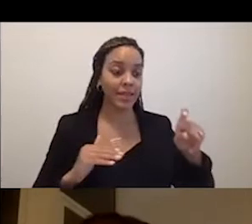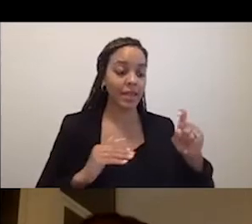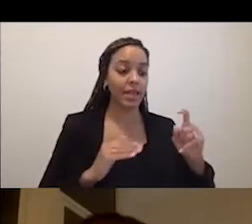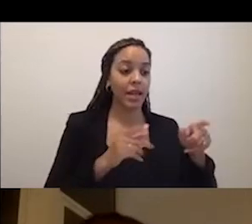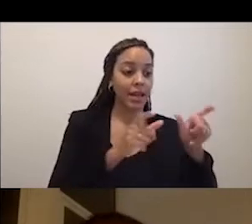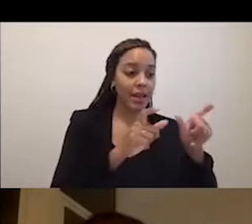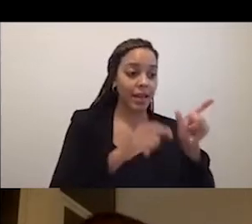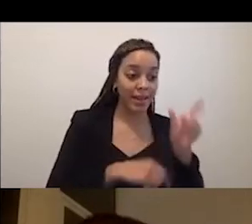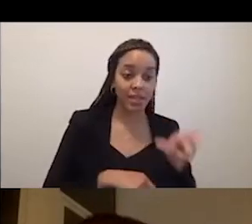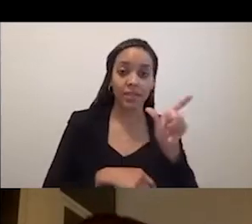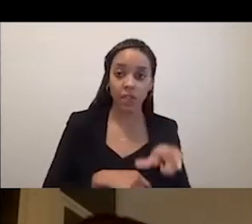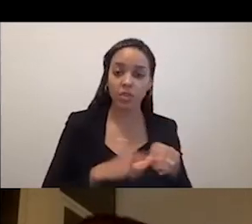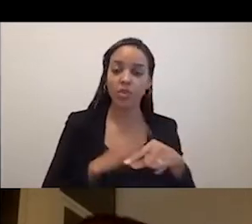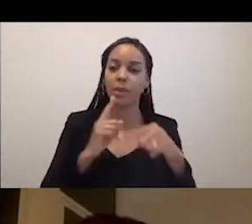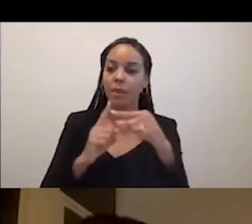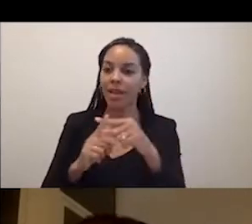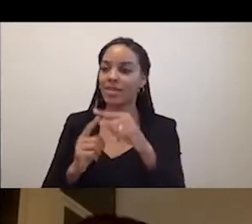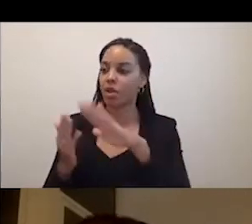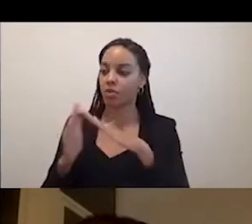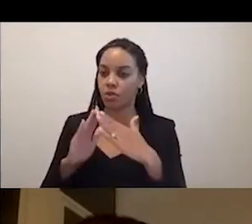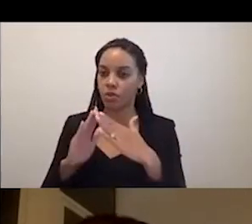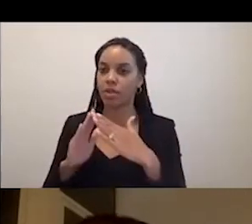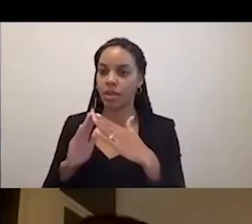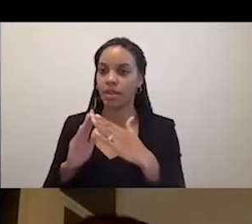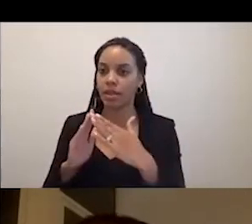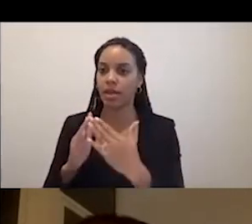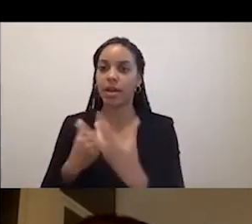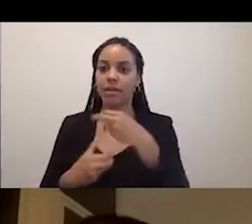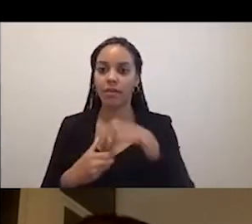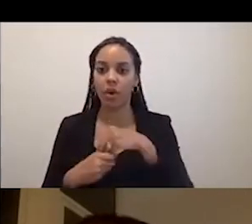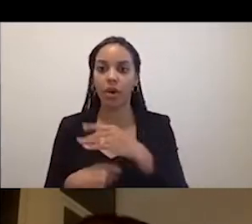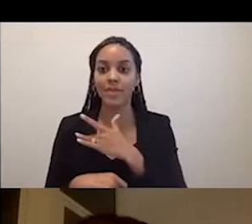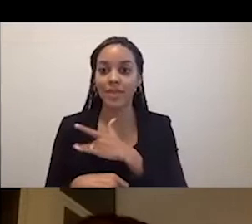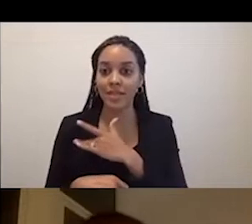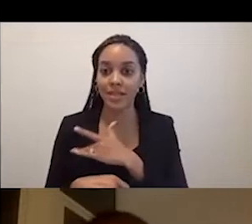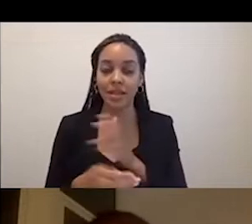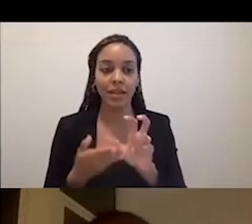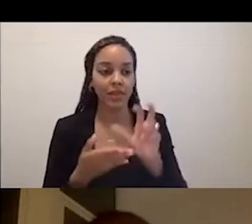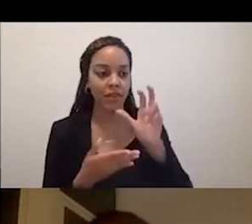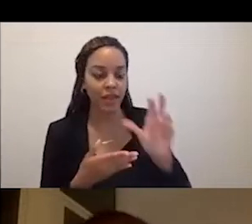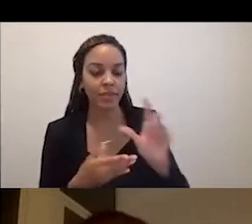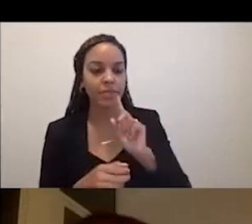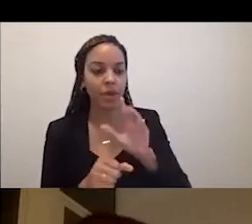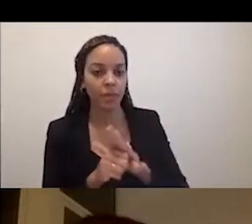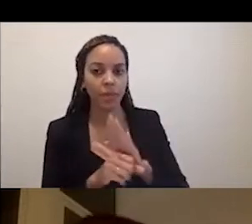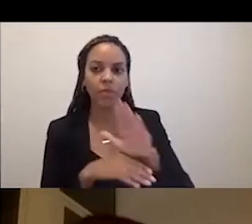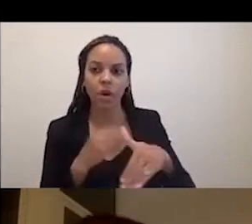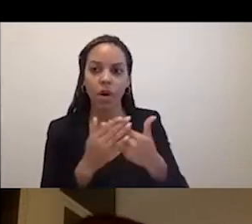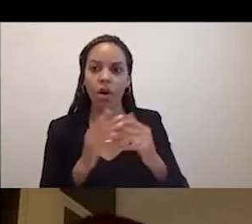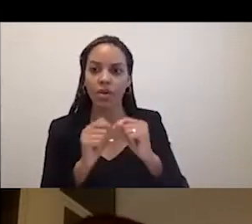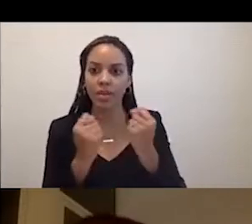it's a delicate balance to find, and involves sensitivity, investment, and commitment from all of our team and from the community as a whole